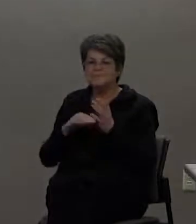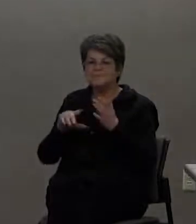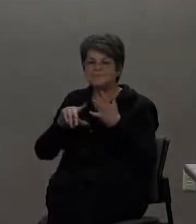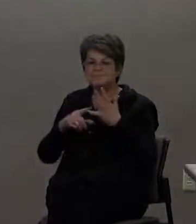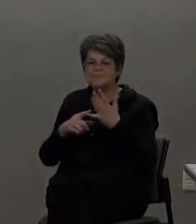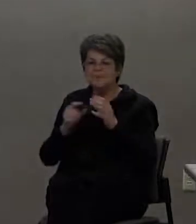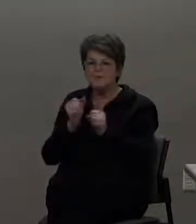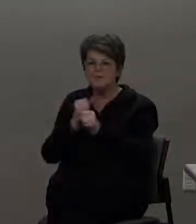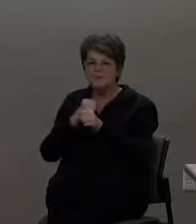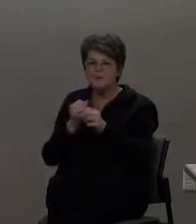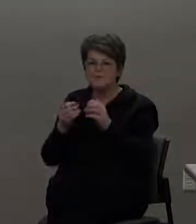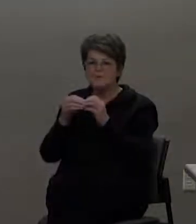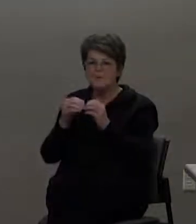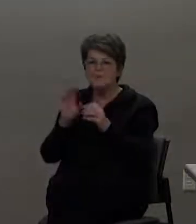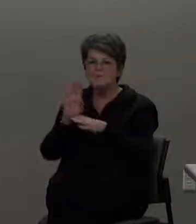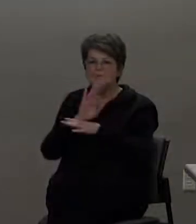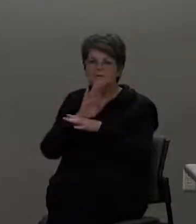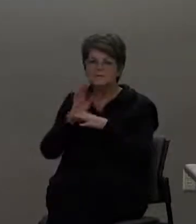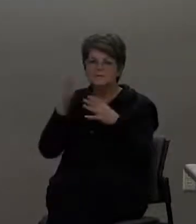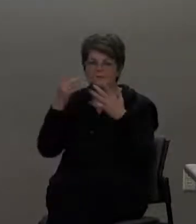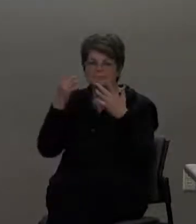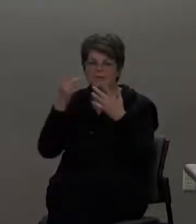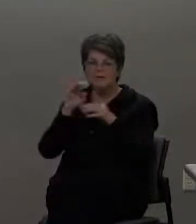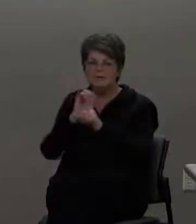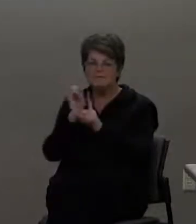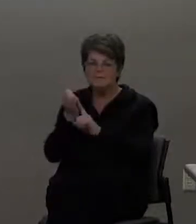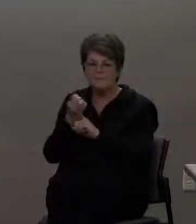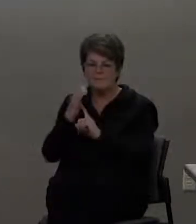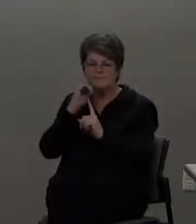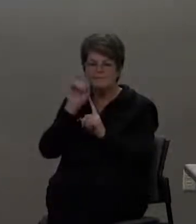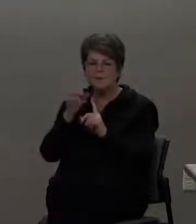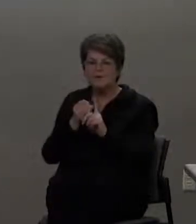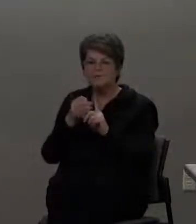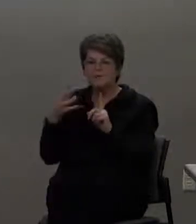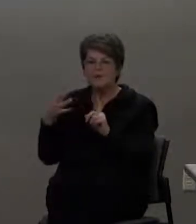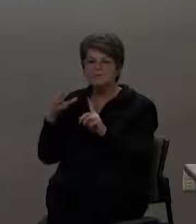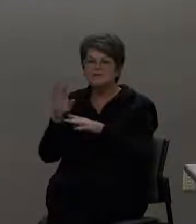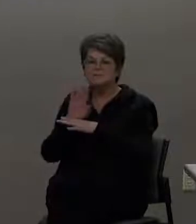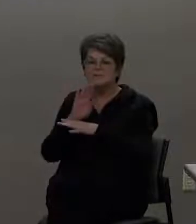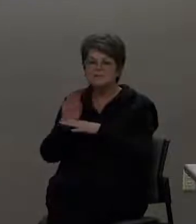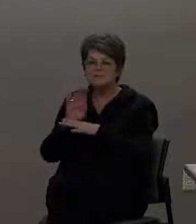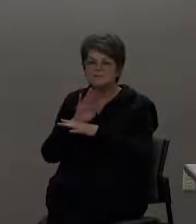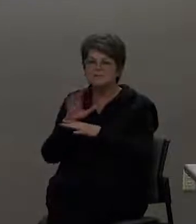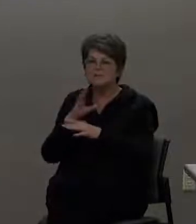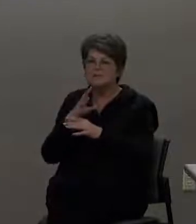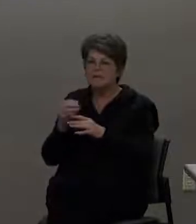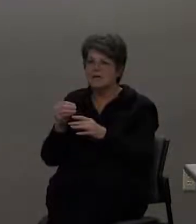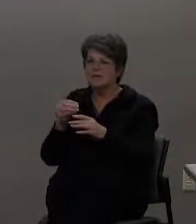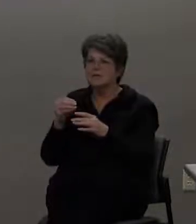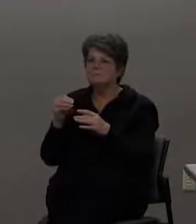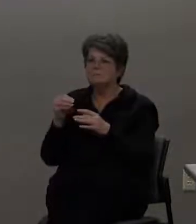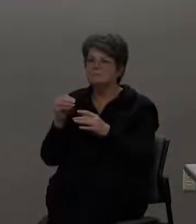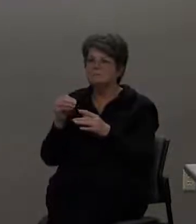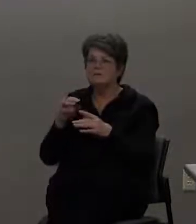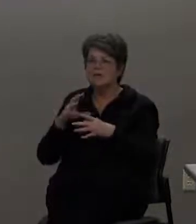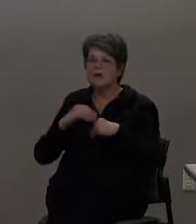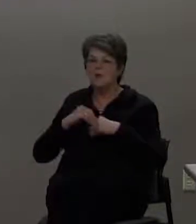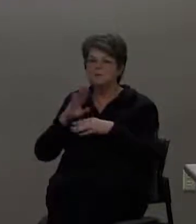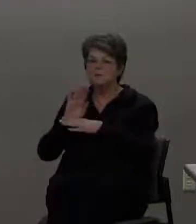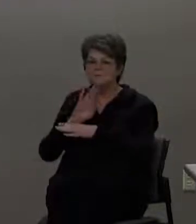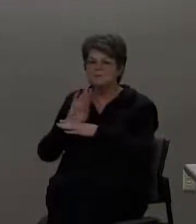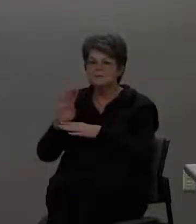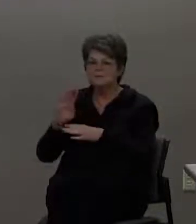Fifth, create a more business-friendly environment that encourages the expansion of existing businesses and promotes an entrepreneurial spirit.